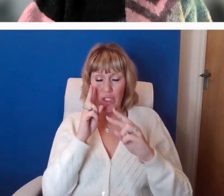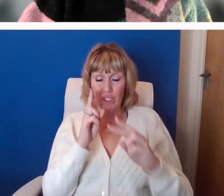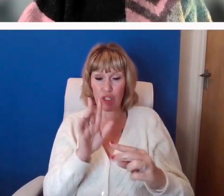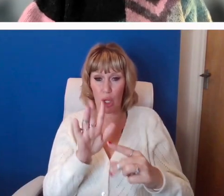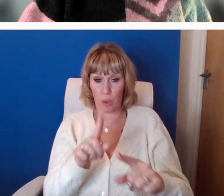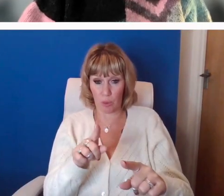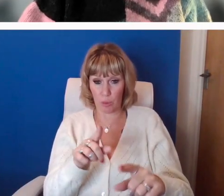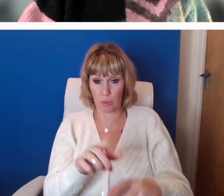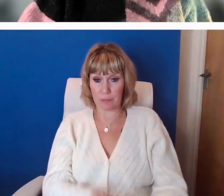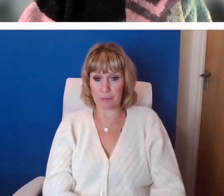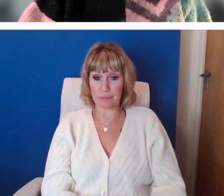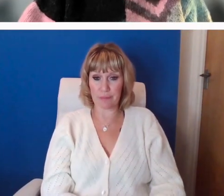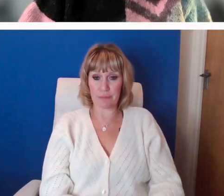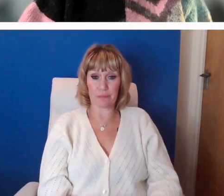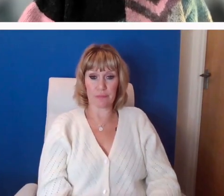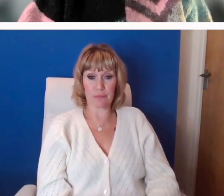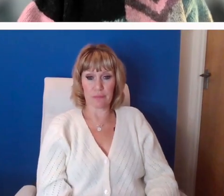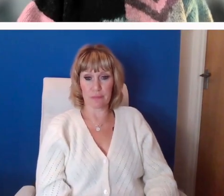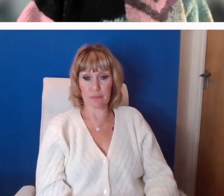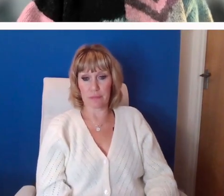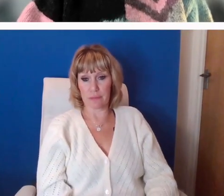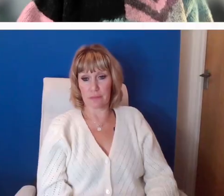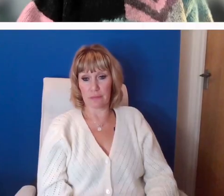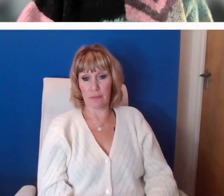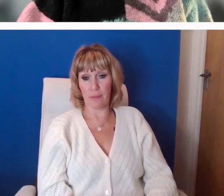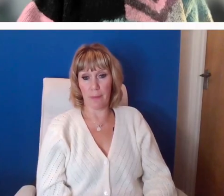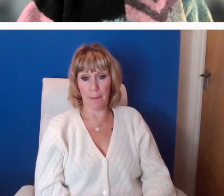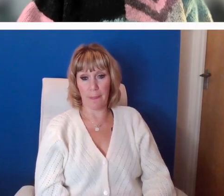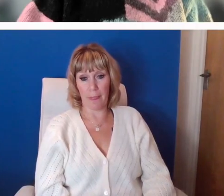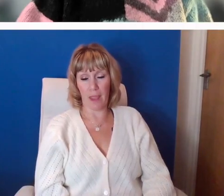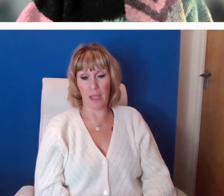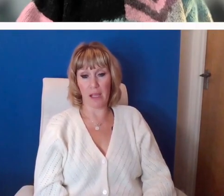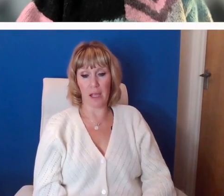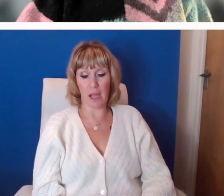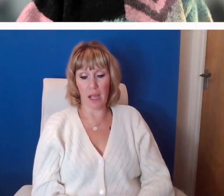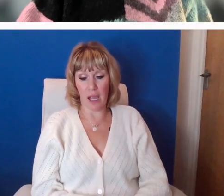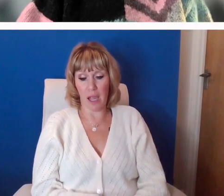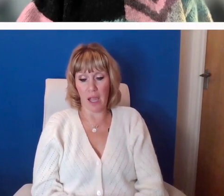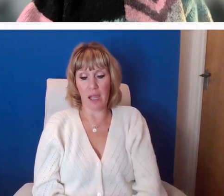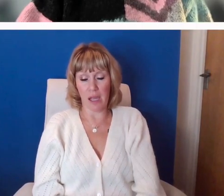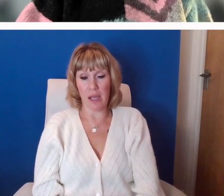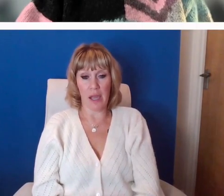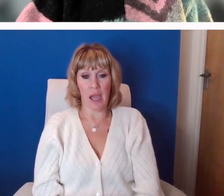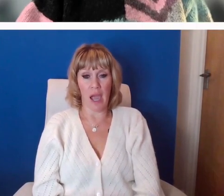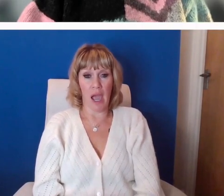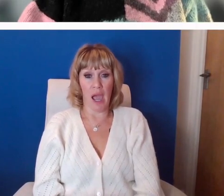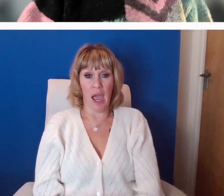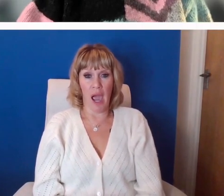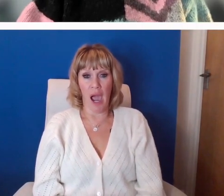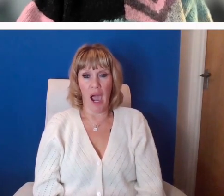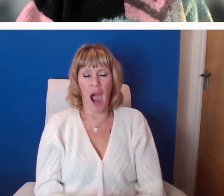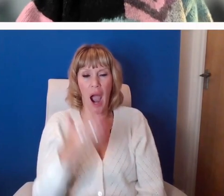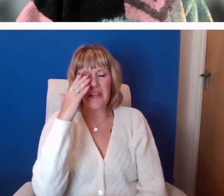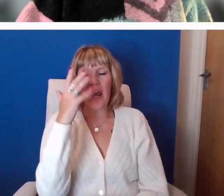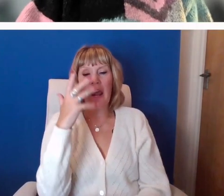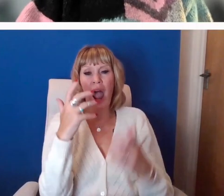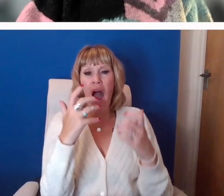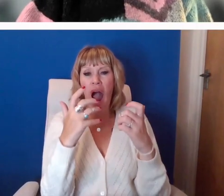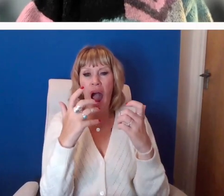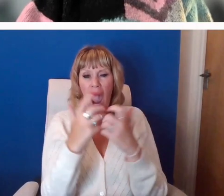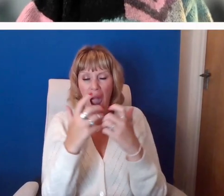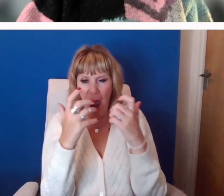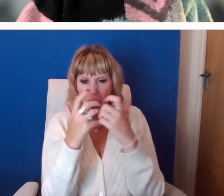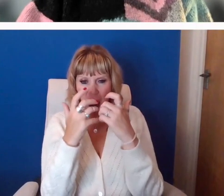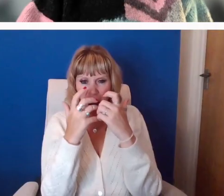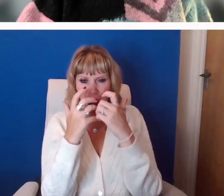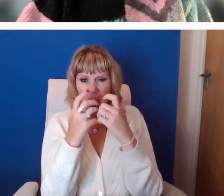to see this more close up. I don't know how it was displayed originally, but I think